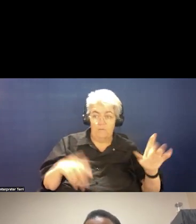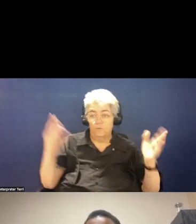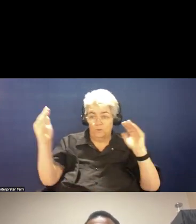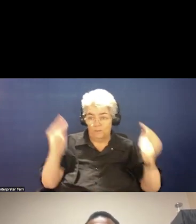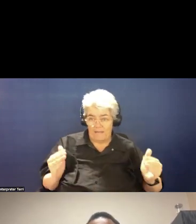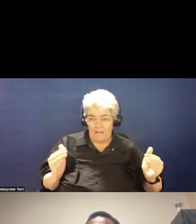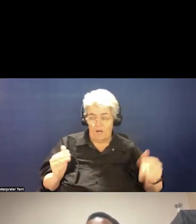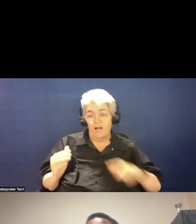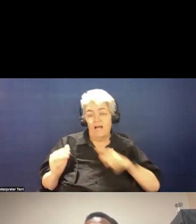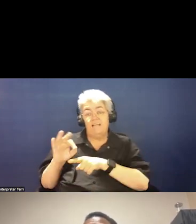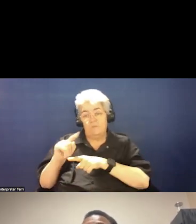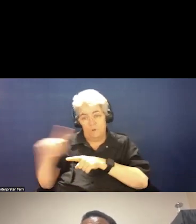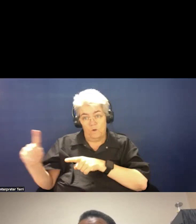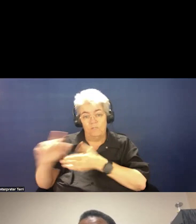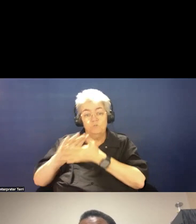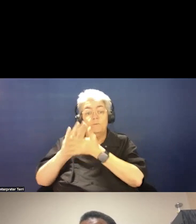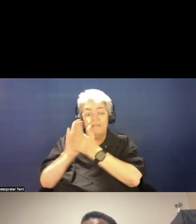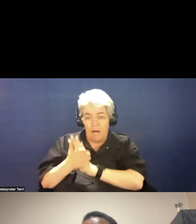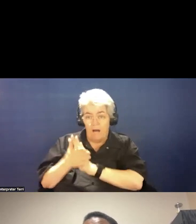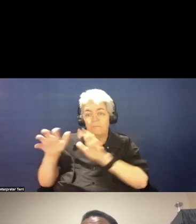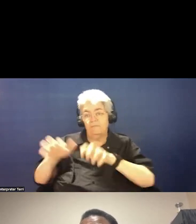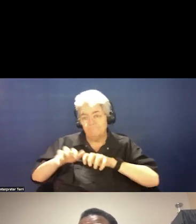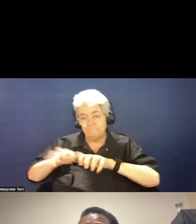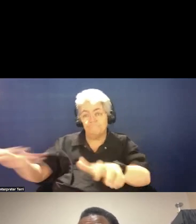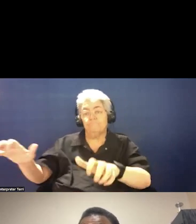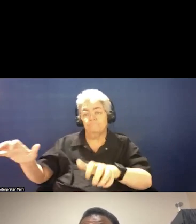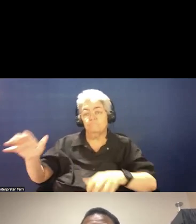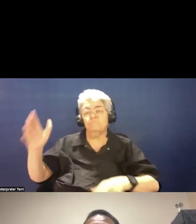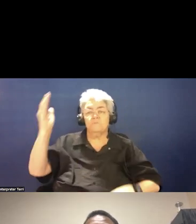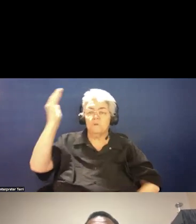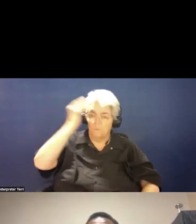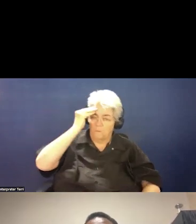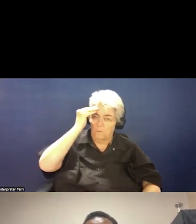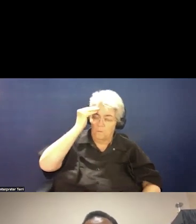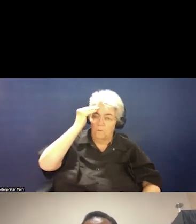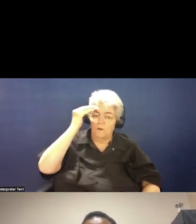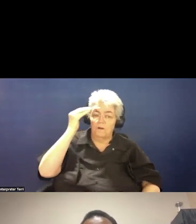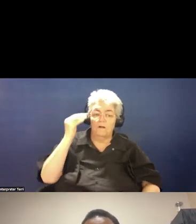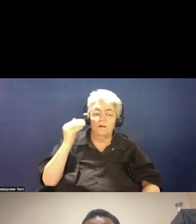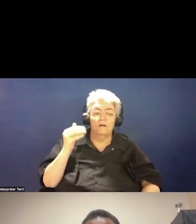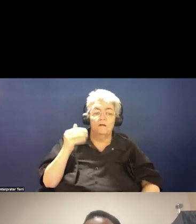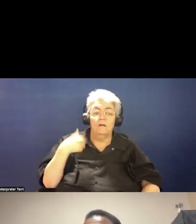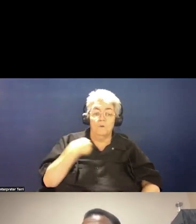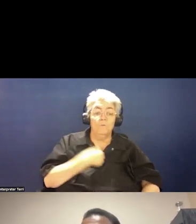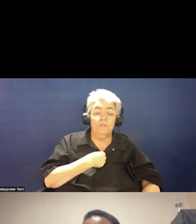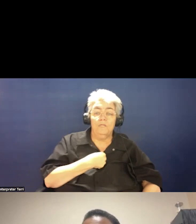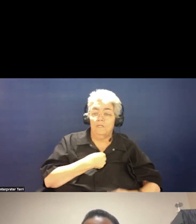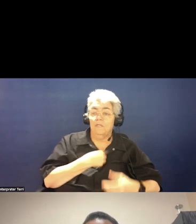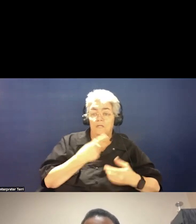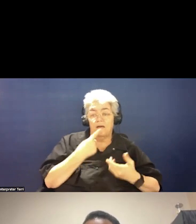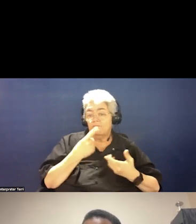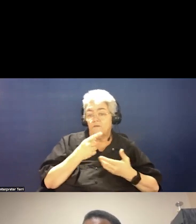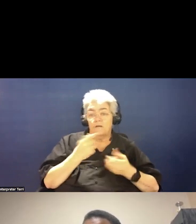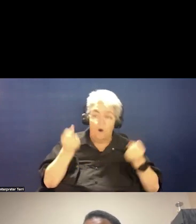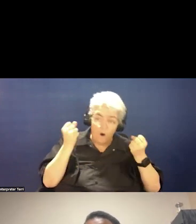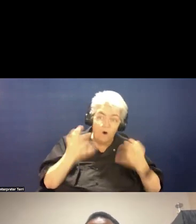it took for 911 to become a household word, we've got an all hands